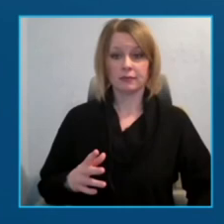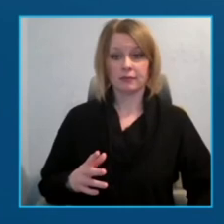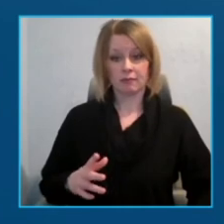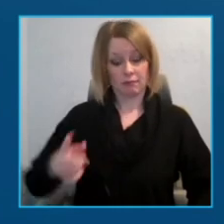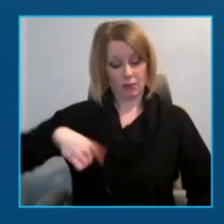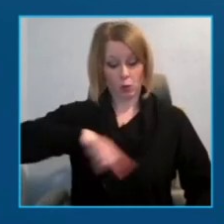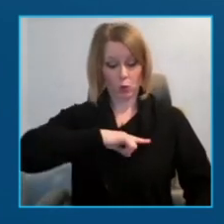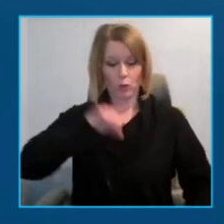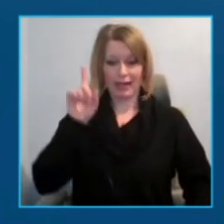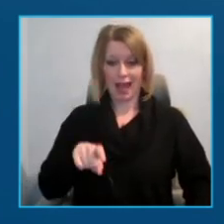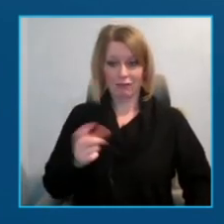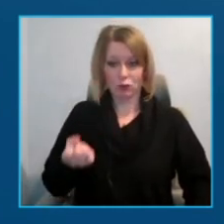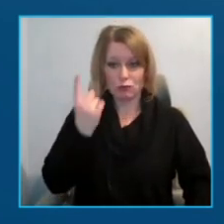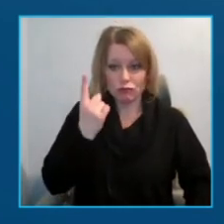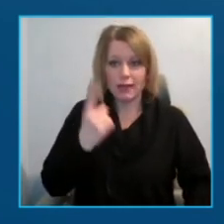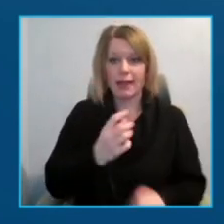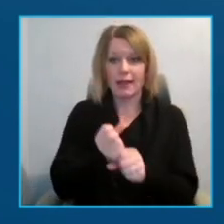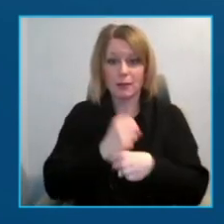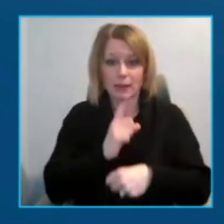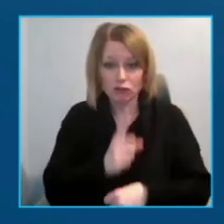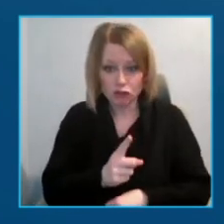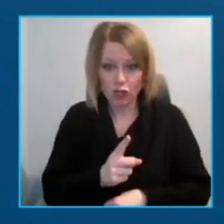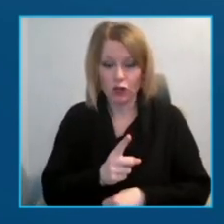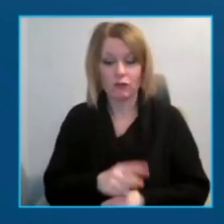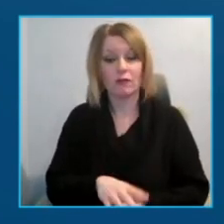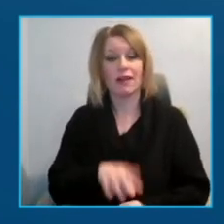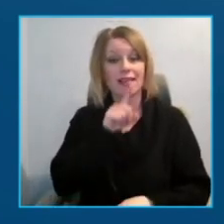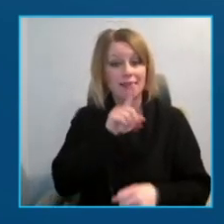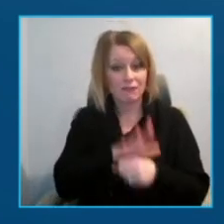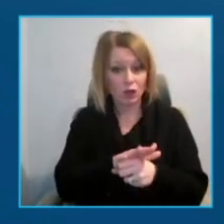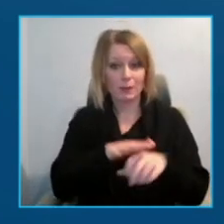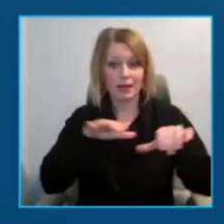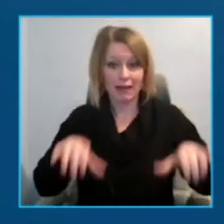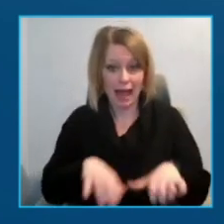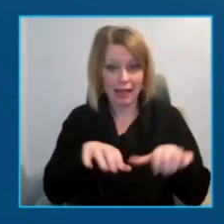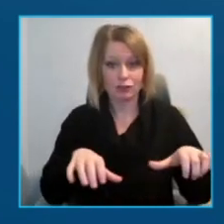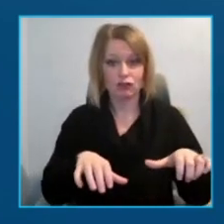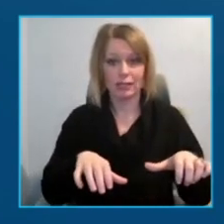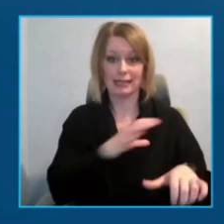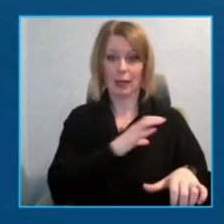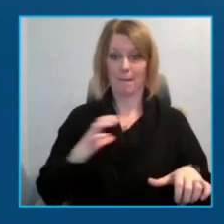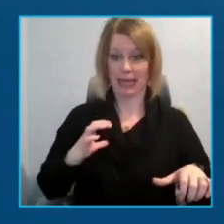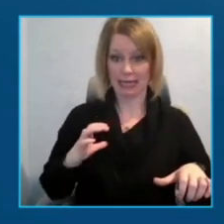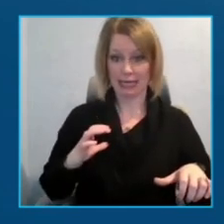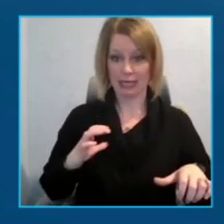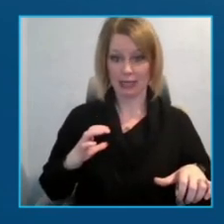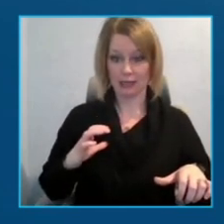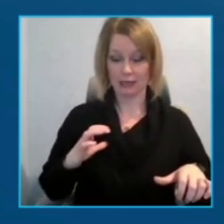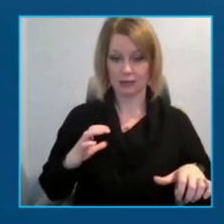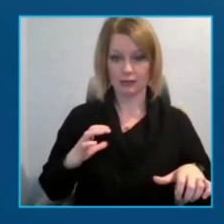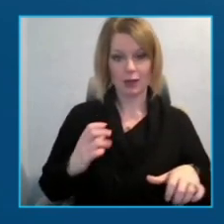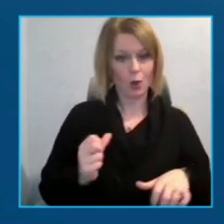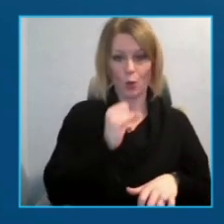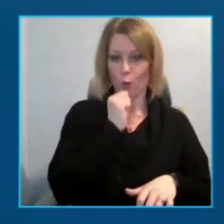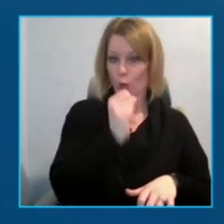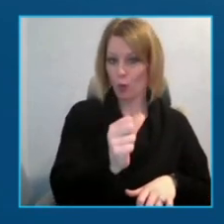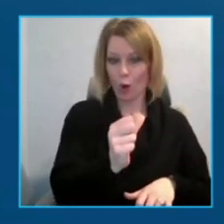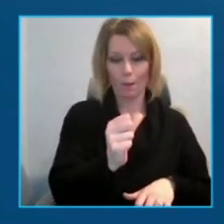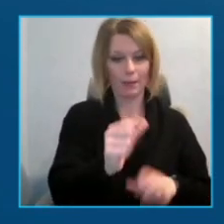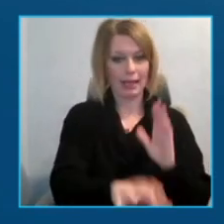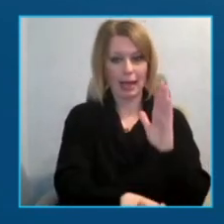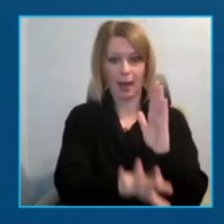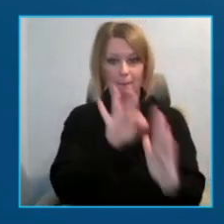we have to make sure that that affirmative action committee is not going to be appointed by